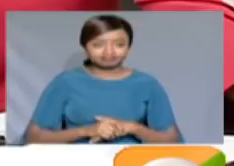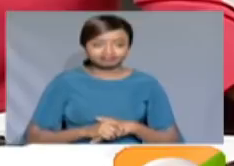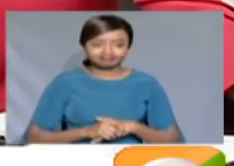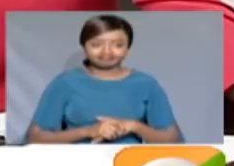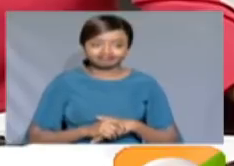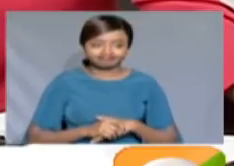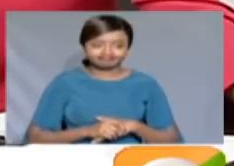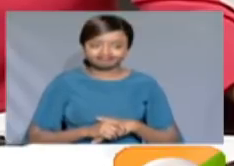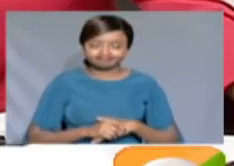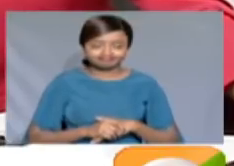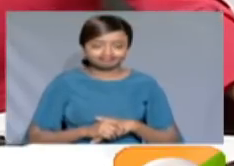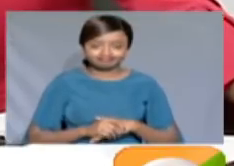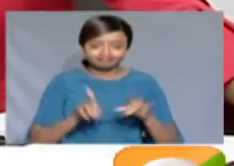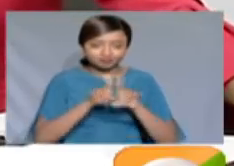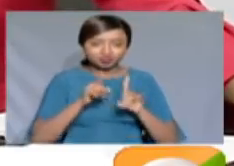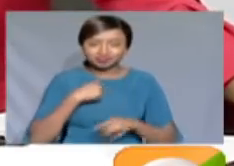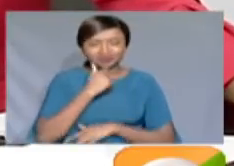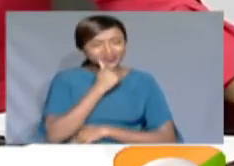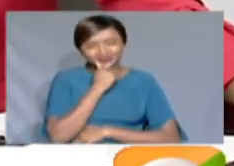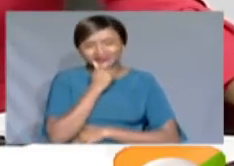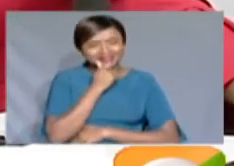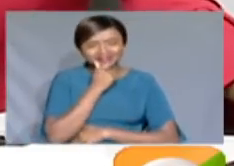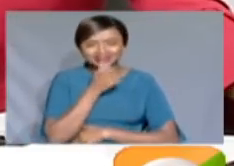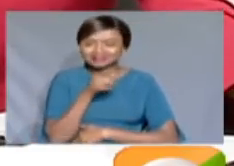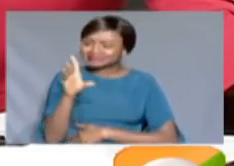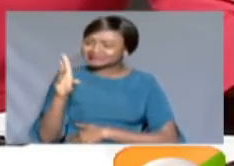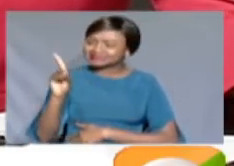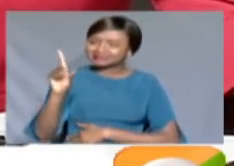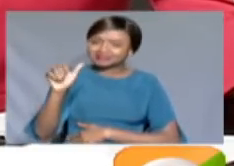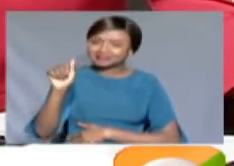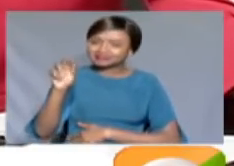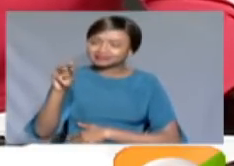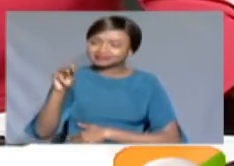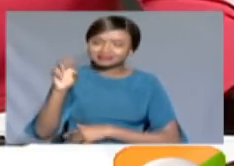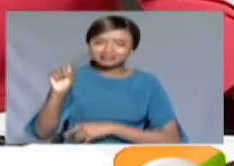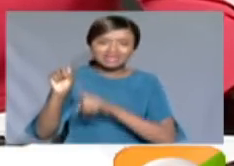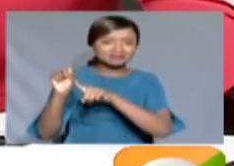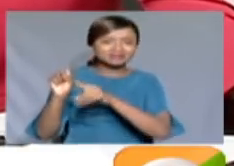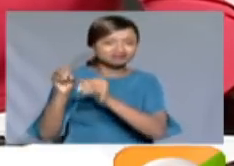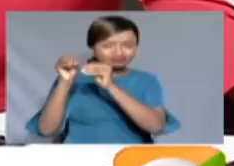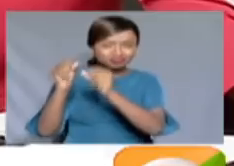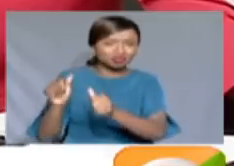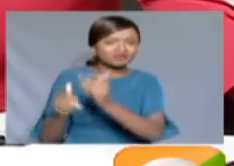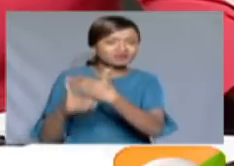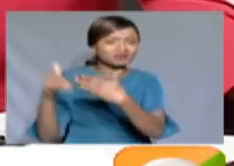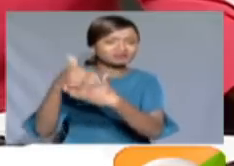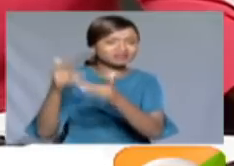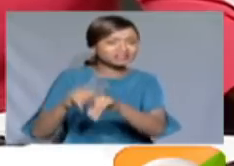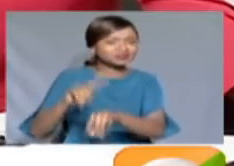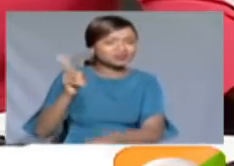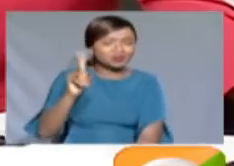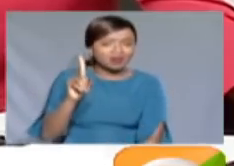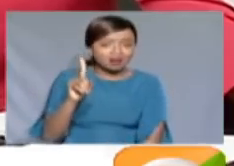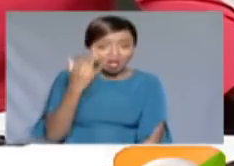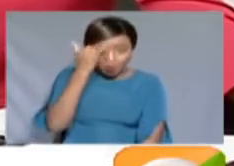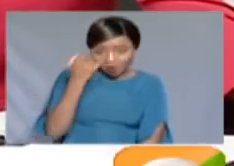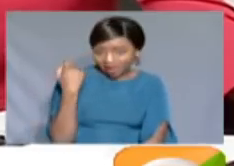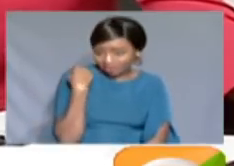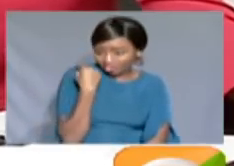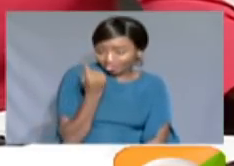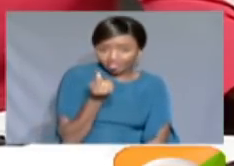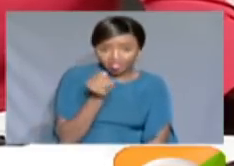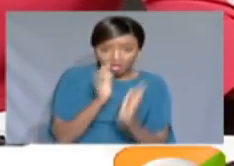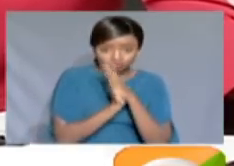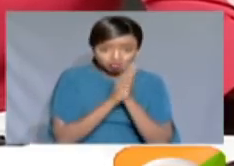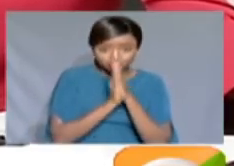just, I'm wondering when we are going to be building those dams and when we're learning the lessons. You remember the story that Sam Gituka did